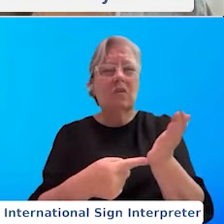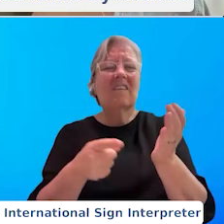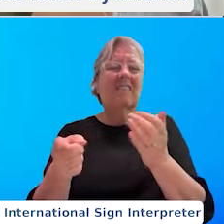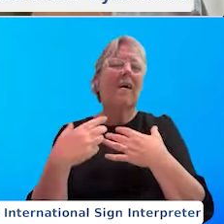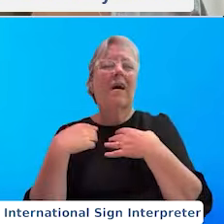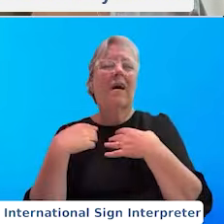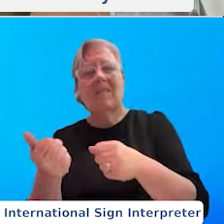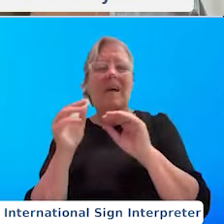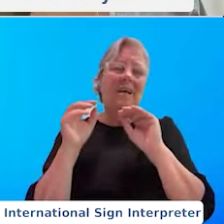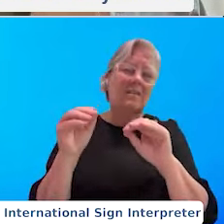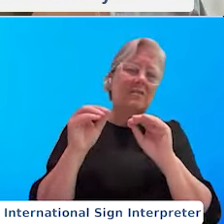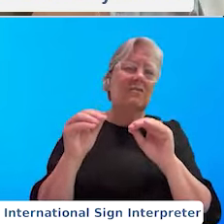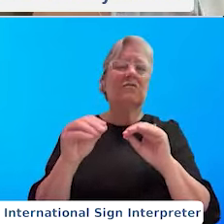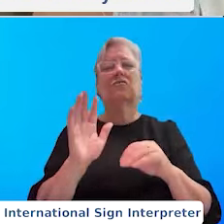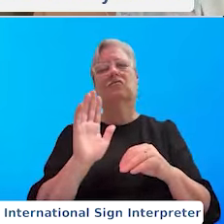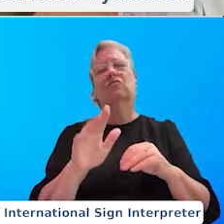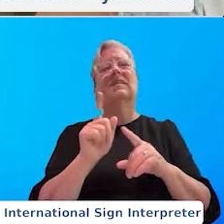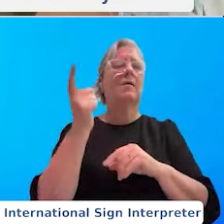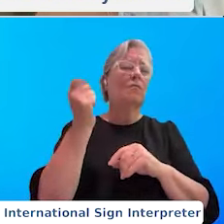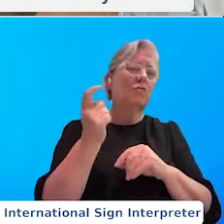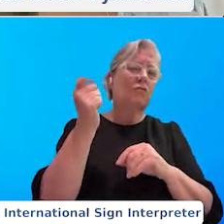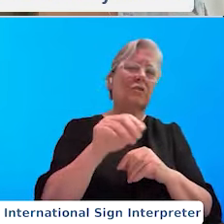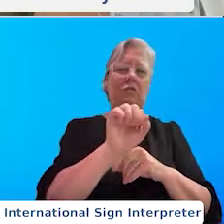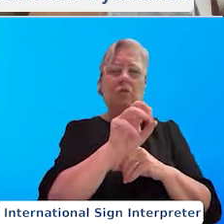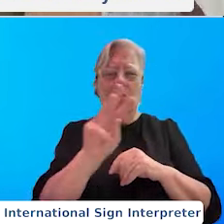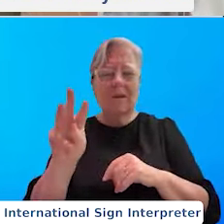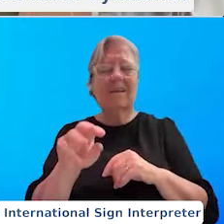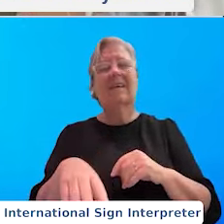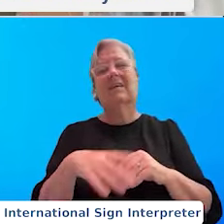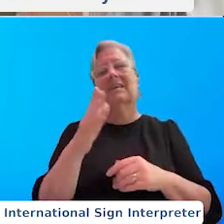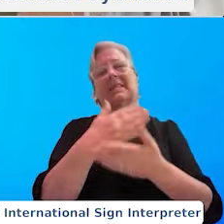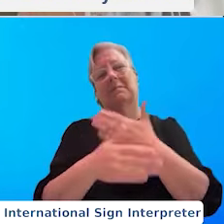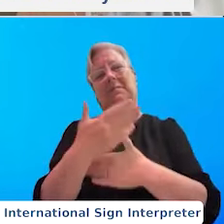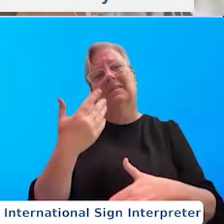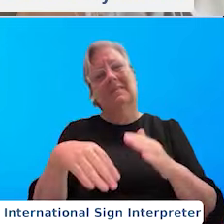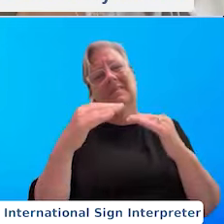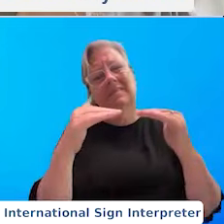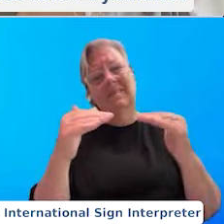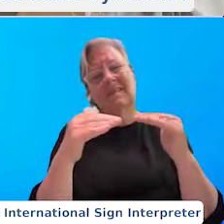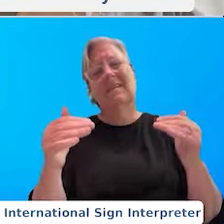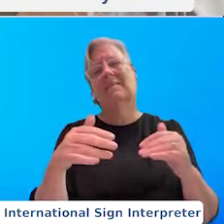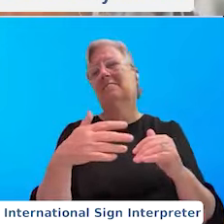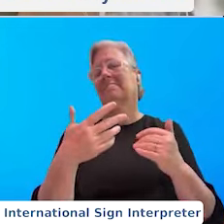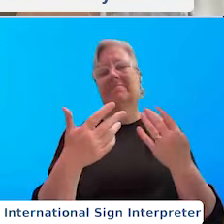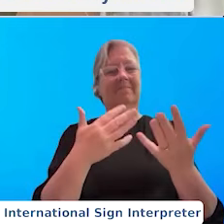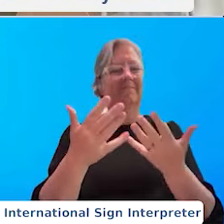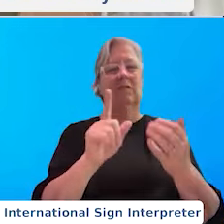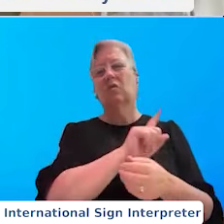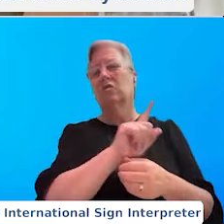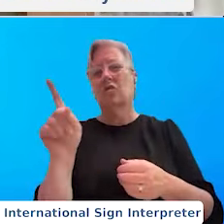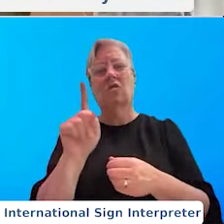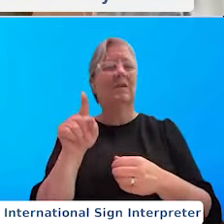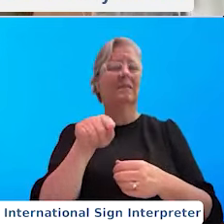various parts of government may be needing to draw on. Personal assistance, guide interpreters, supported decision-making,